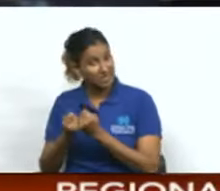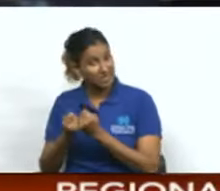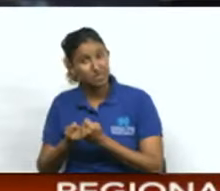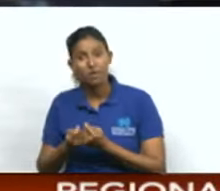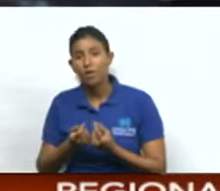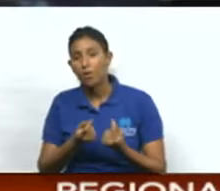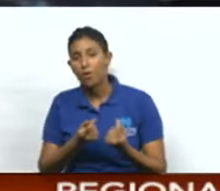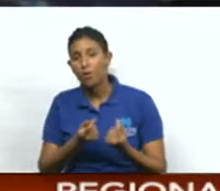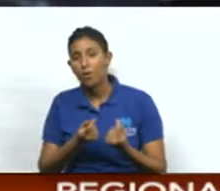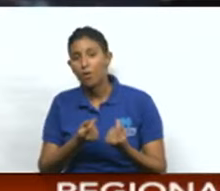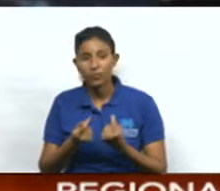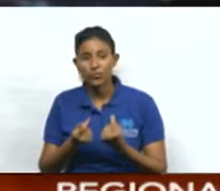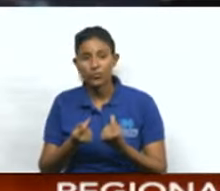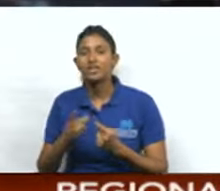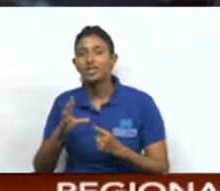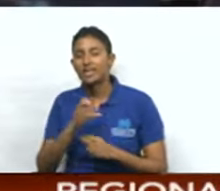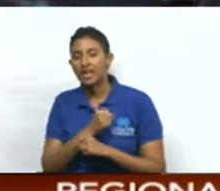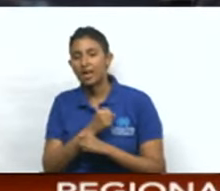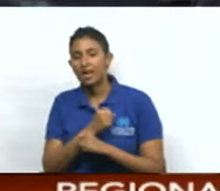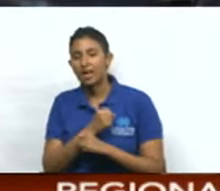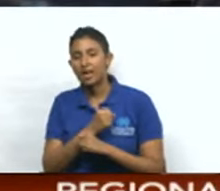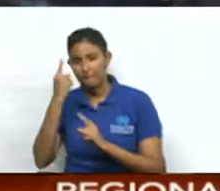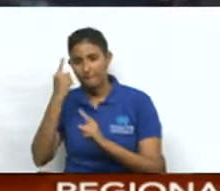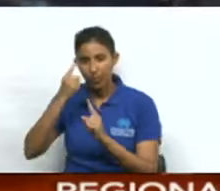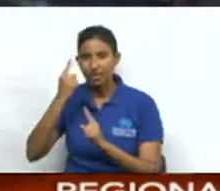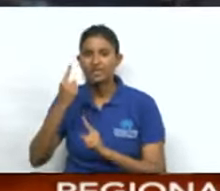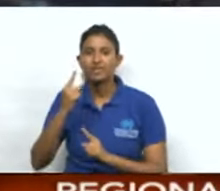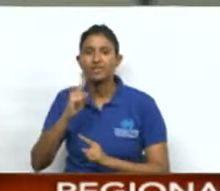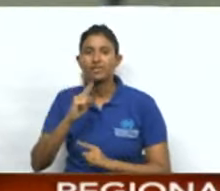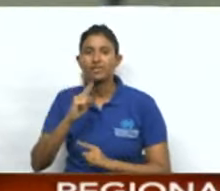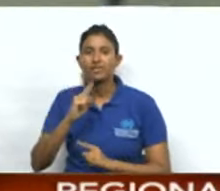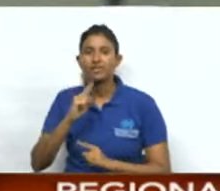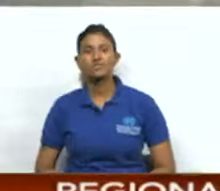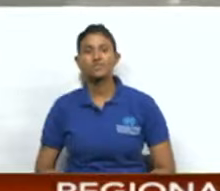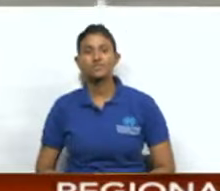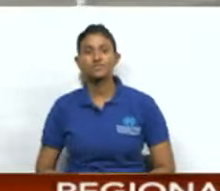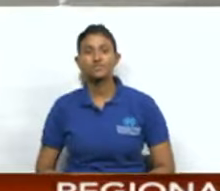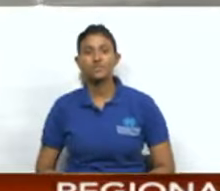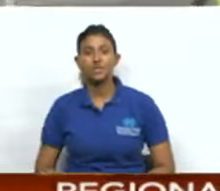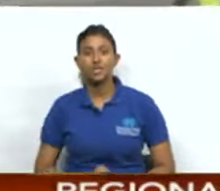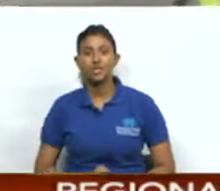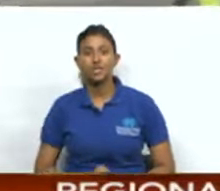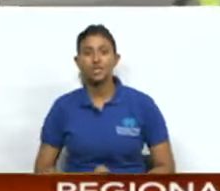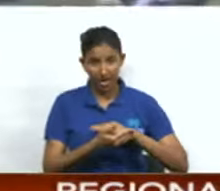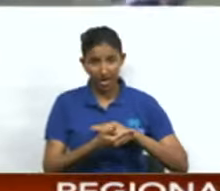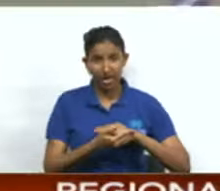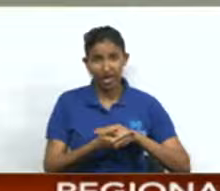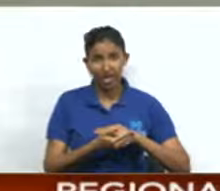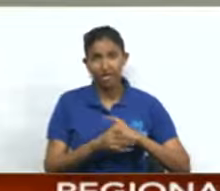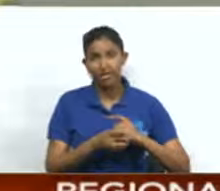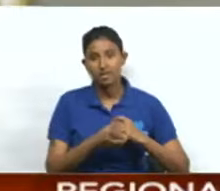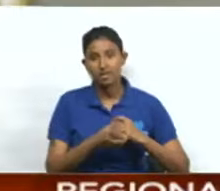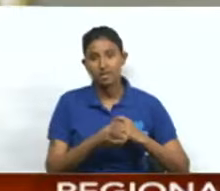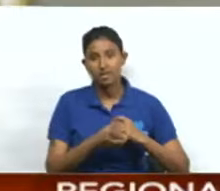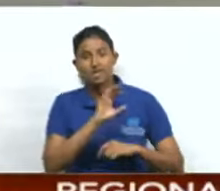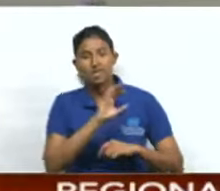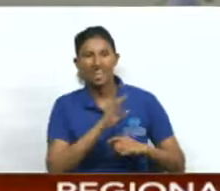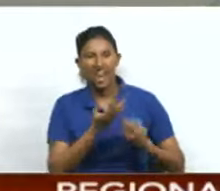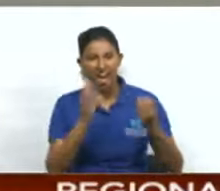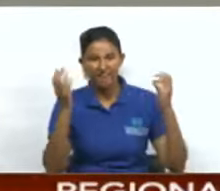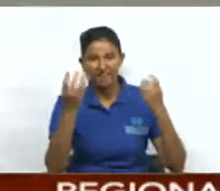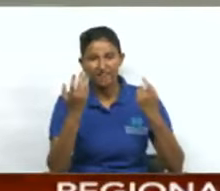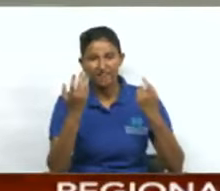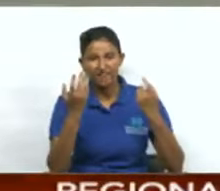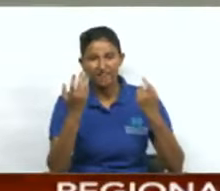Plymouth Recreation Ground. Tobago's carnival subsided, allowing a return of SSFL action to the island with 2 games on Tuesday.